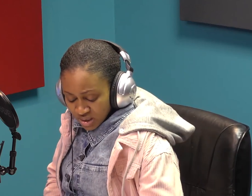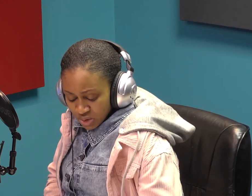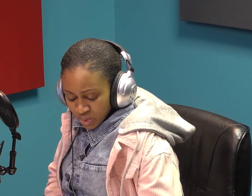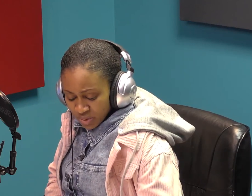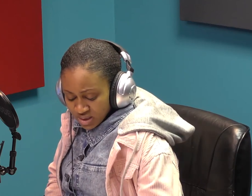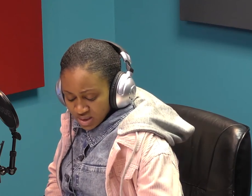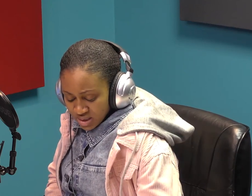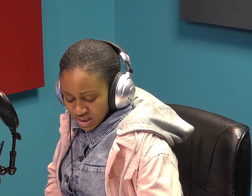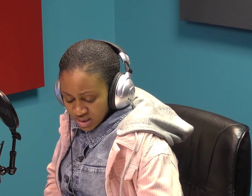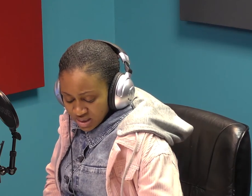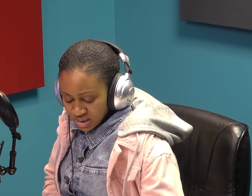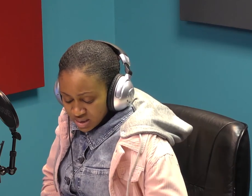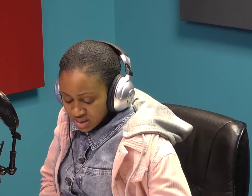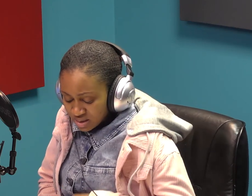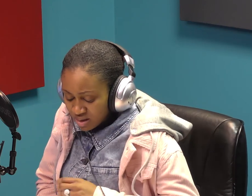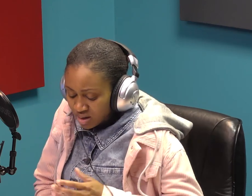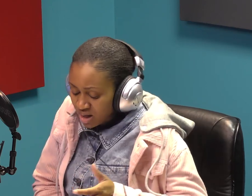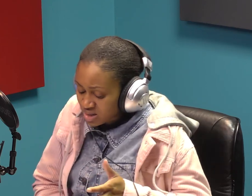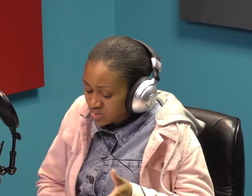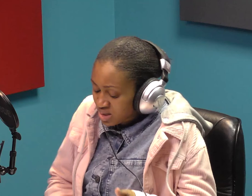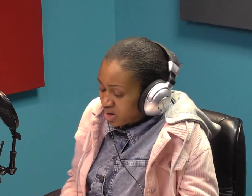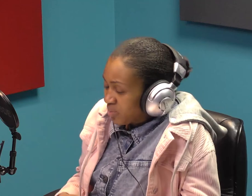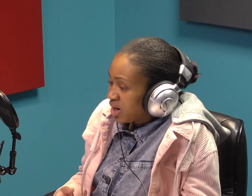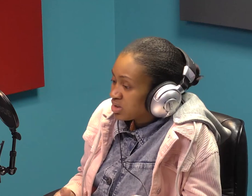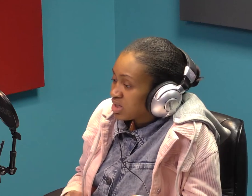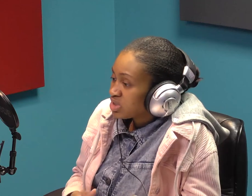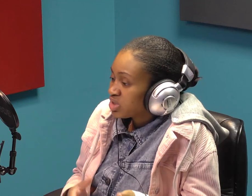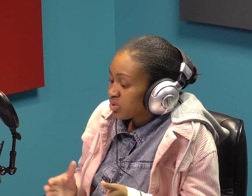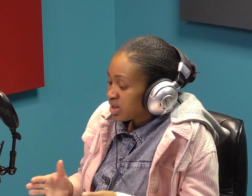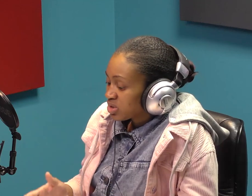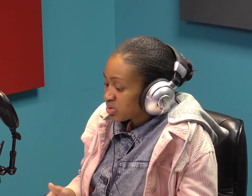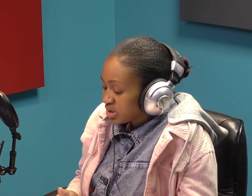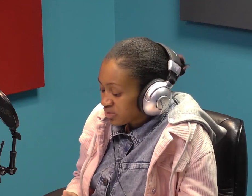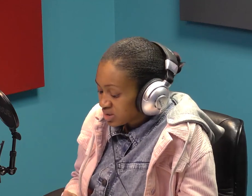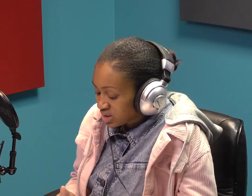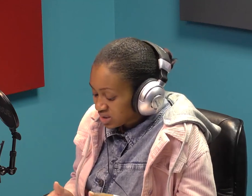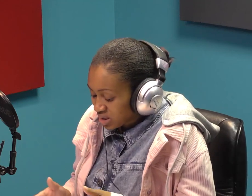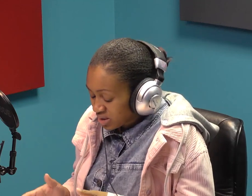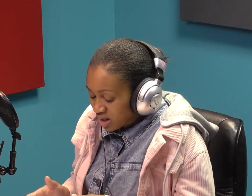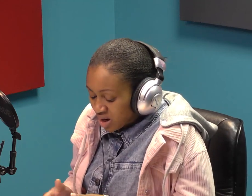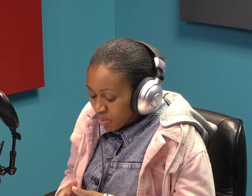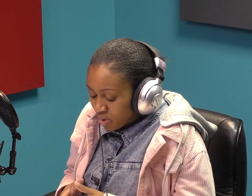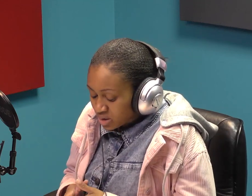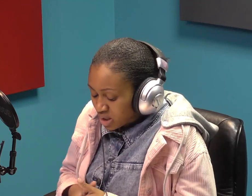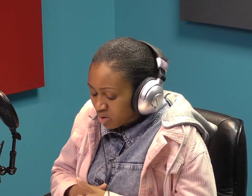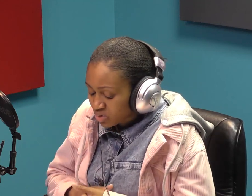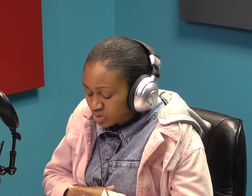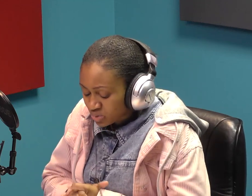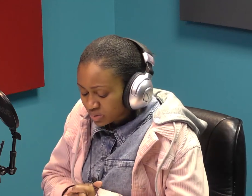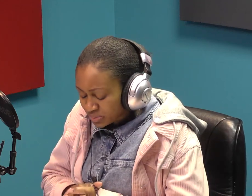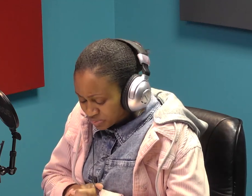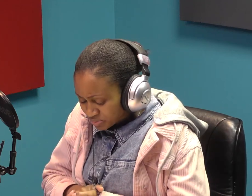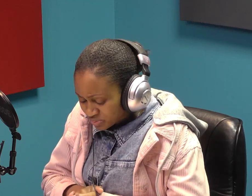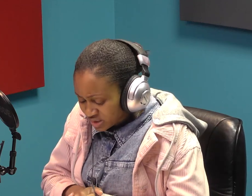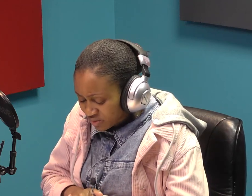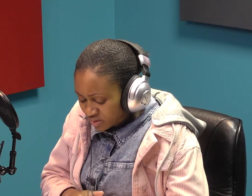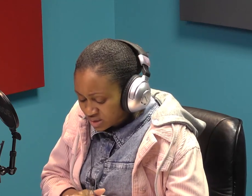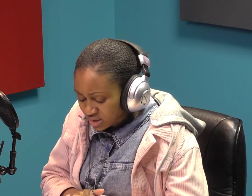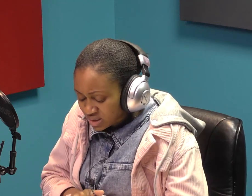Um, a little bit of statistics is, as we talk about generational differences and multicultural